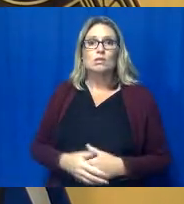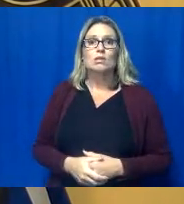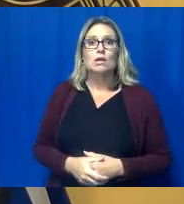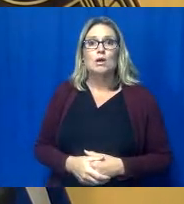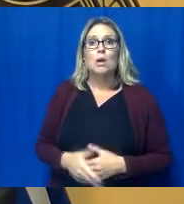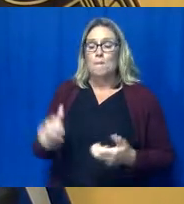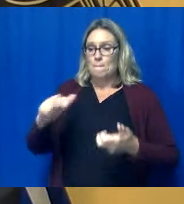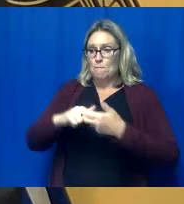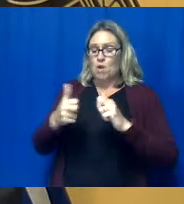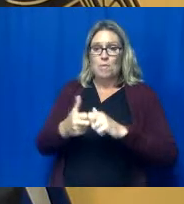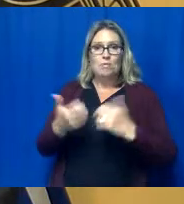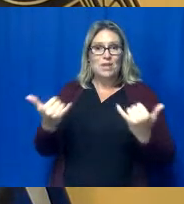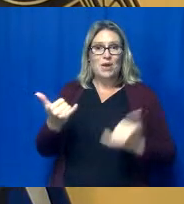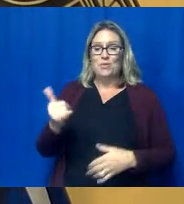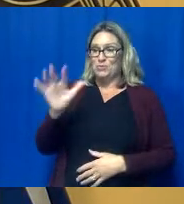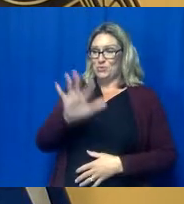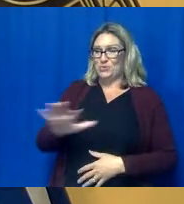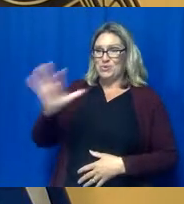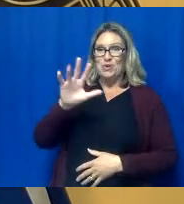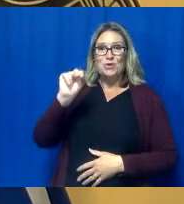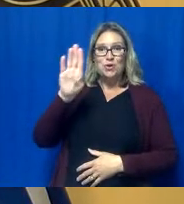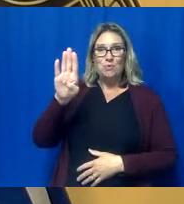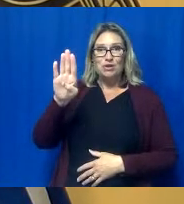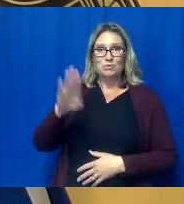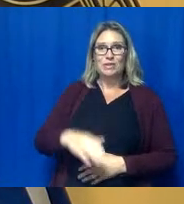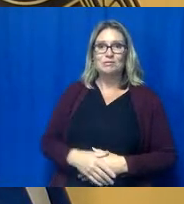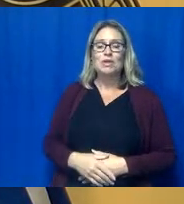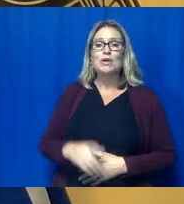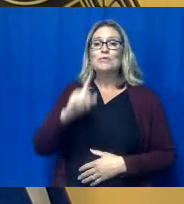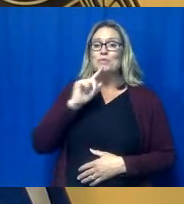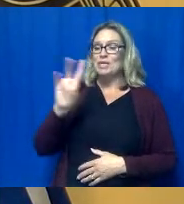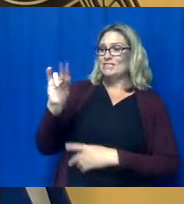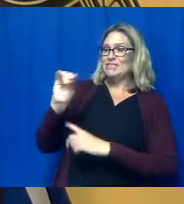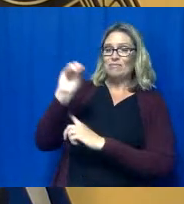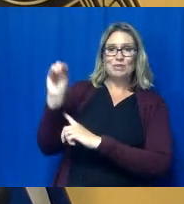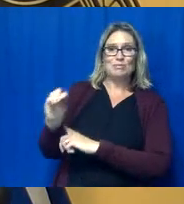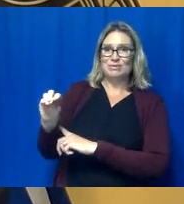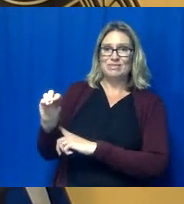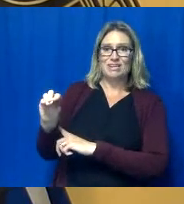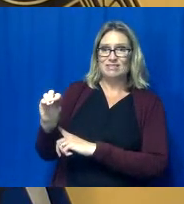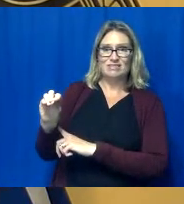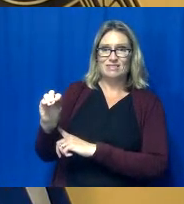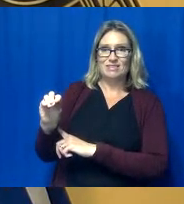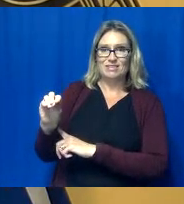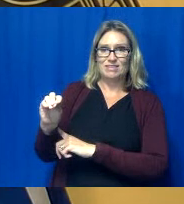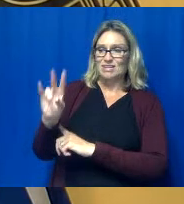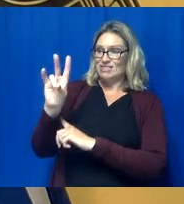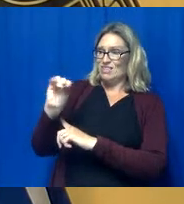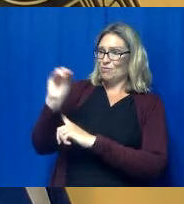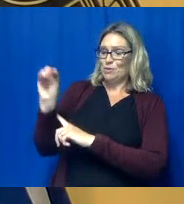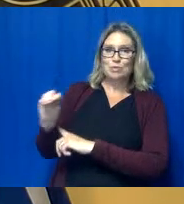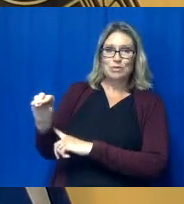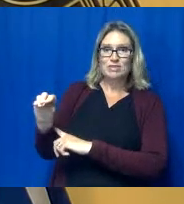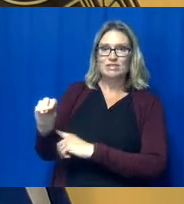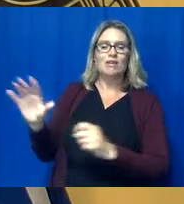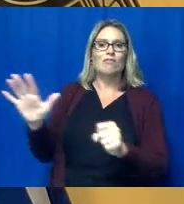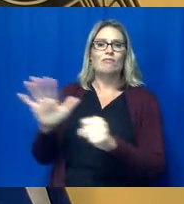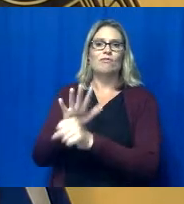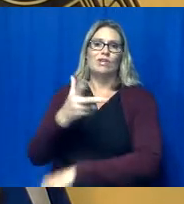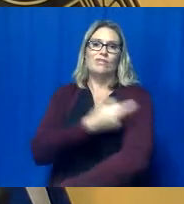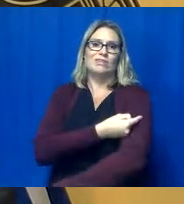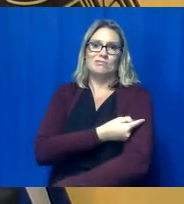like New Brunswick, only about 70% of the total population are fully